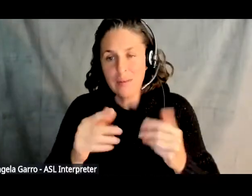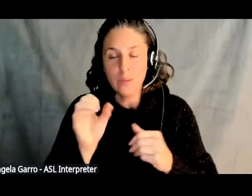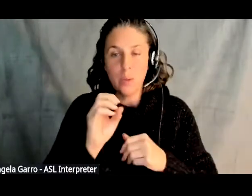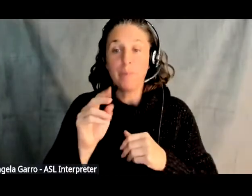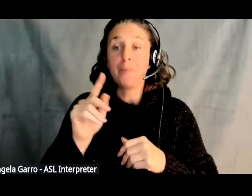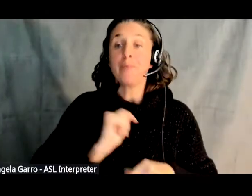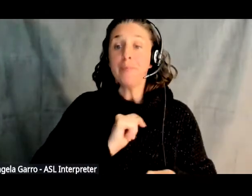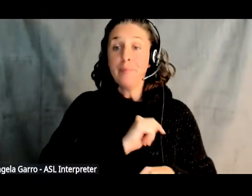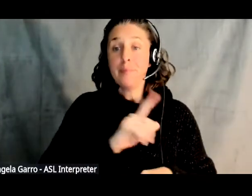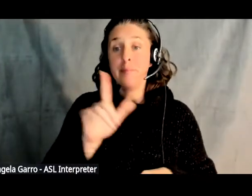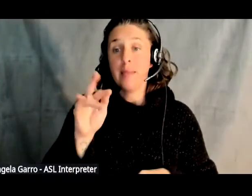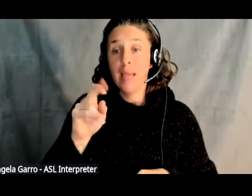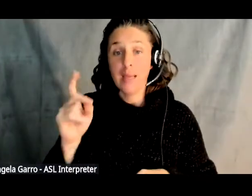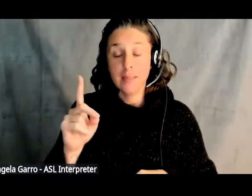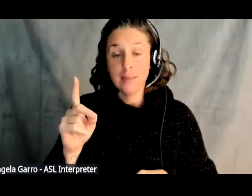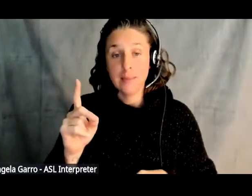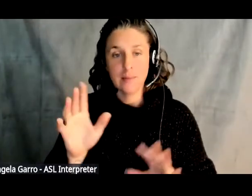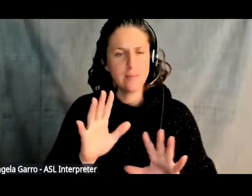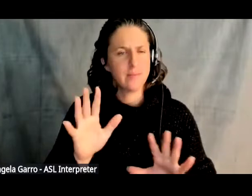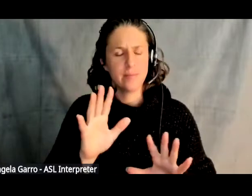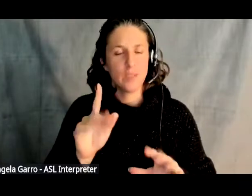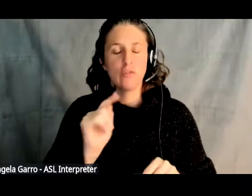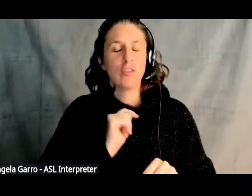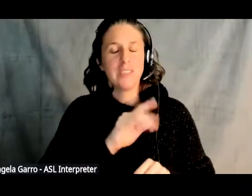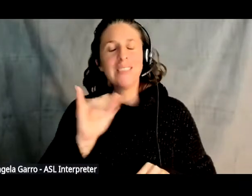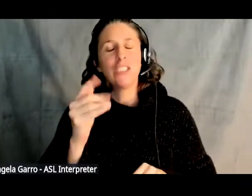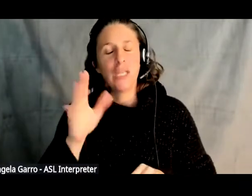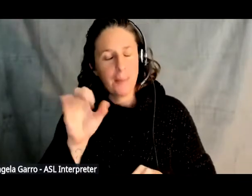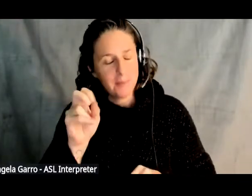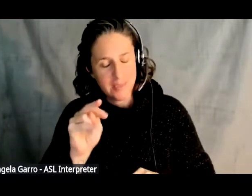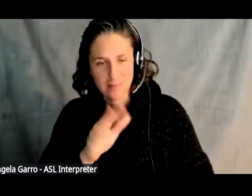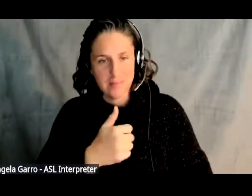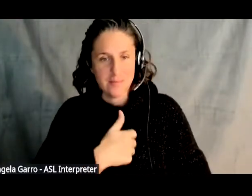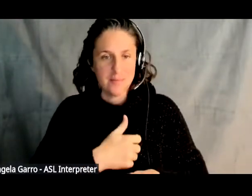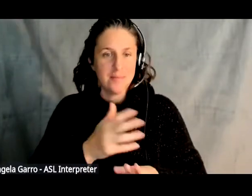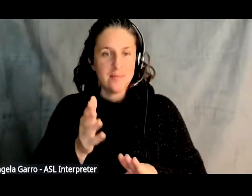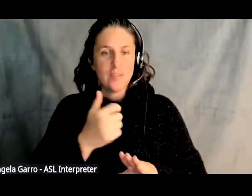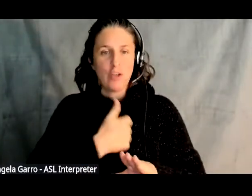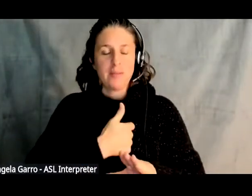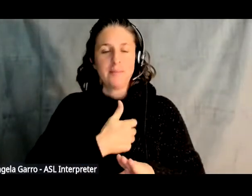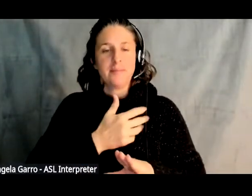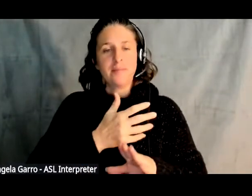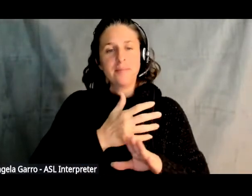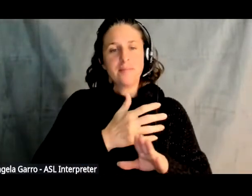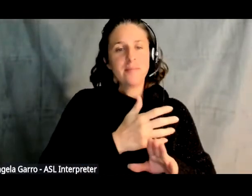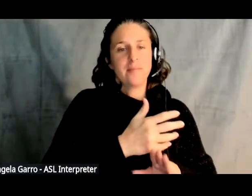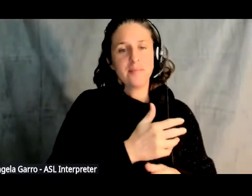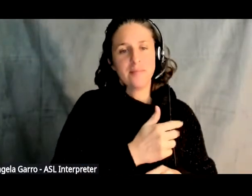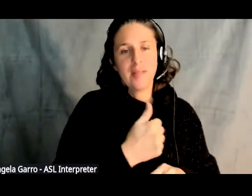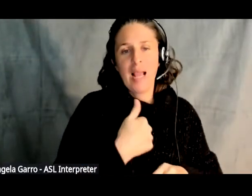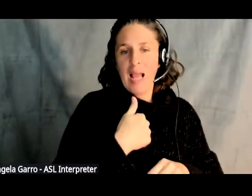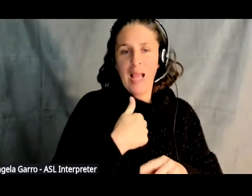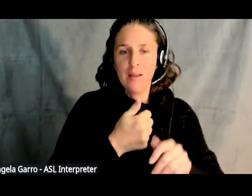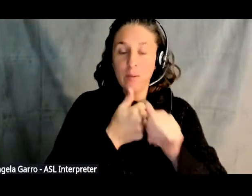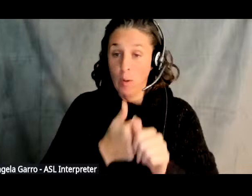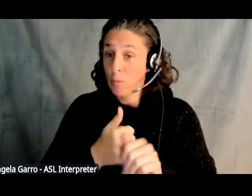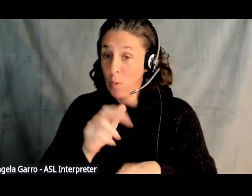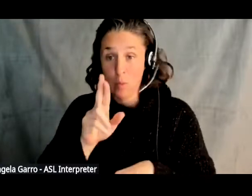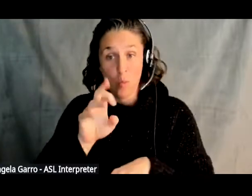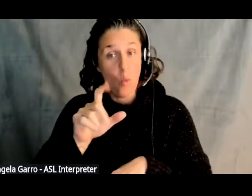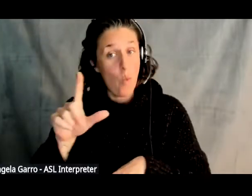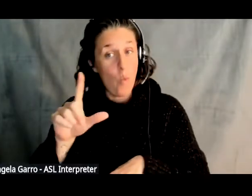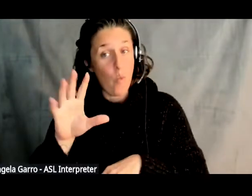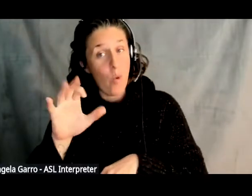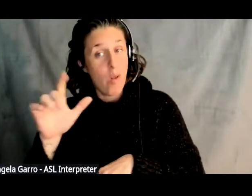Trustee Land. Oh, Trustee Jacobson. Sorry. Oh. Sorry. Well, No, I'm going by roll call order.